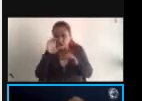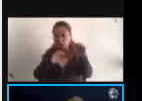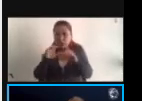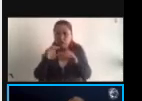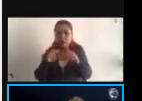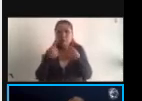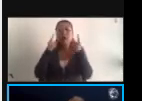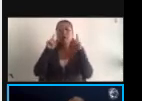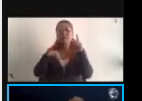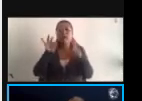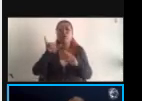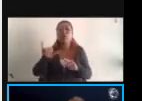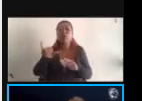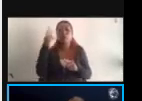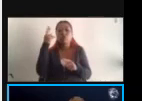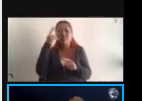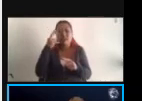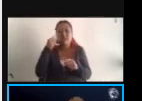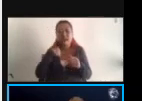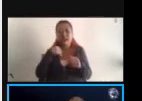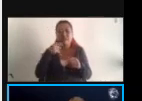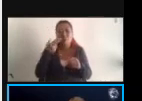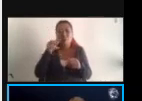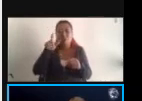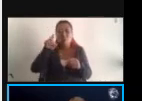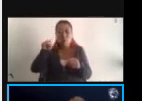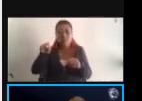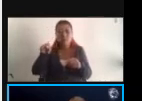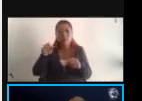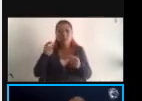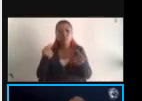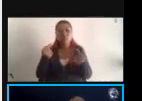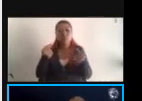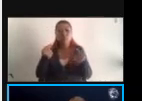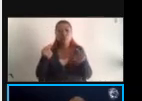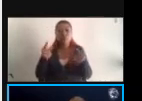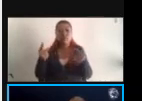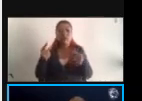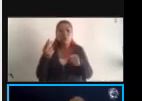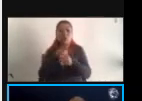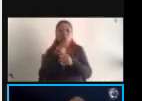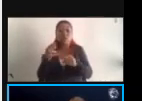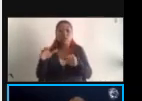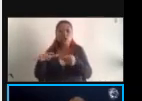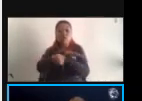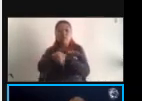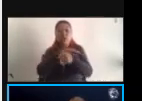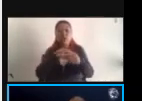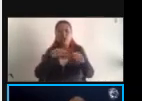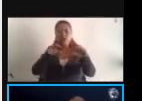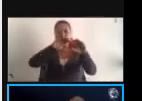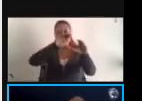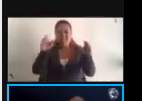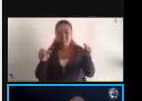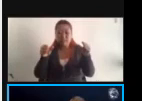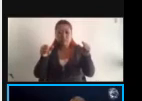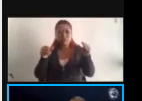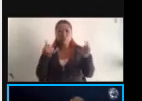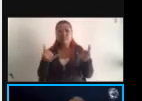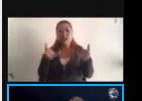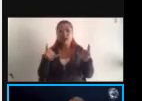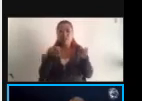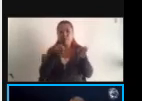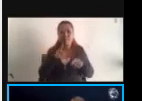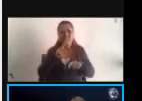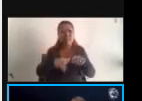this so that the astronauts couldn't use it as a handhold. And eventually the restraint system was delivered